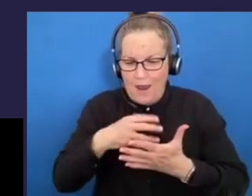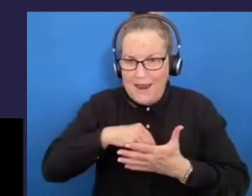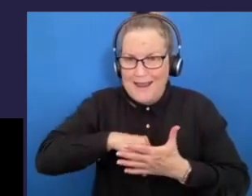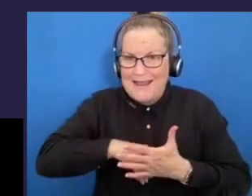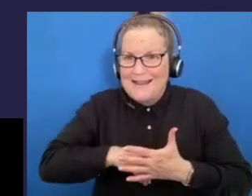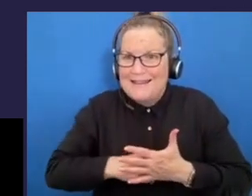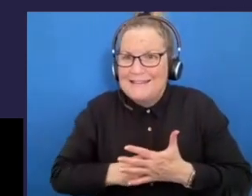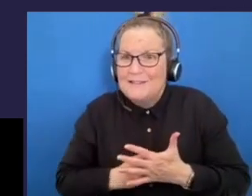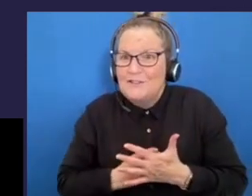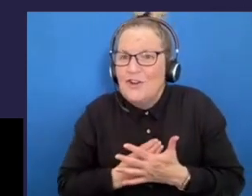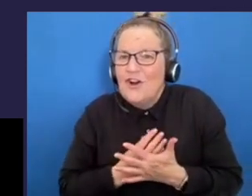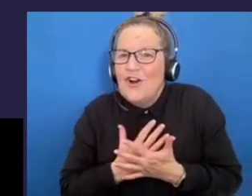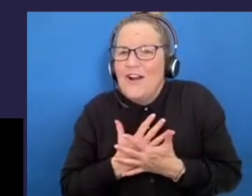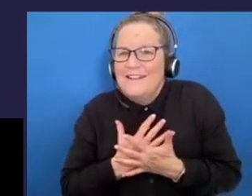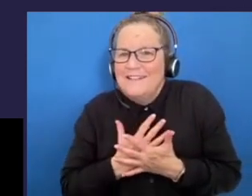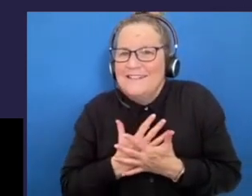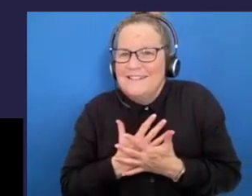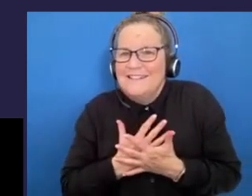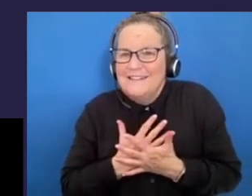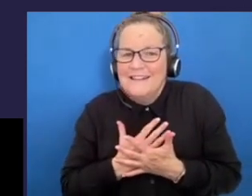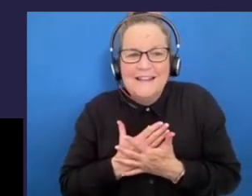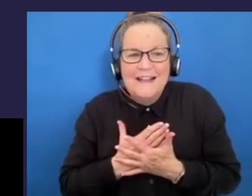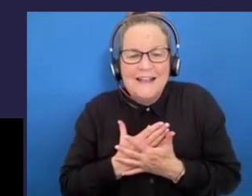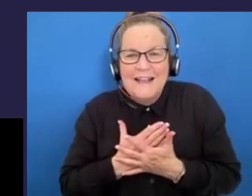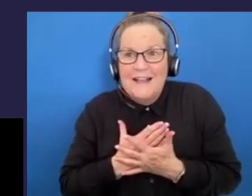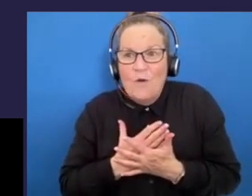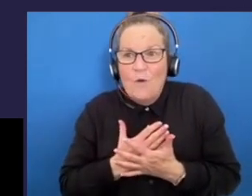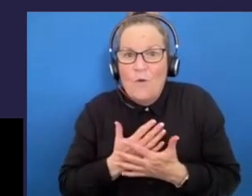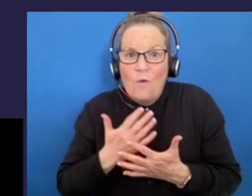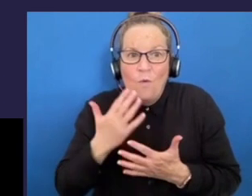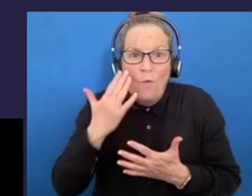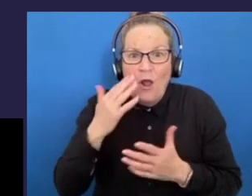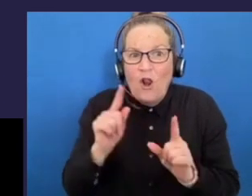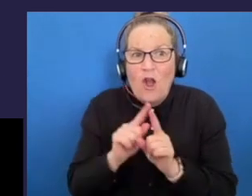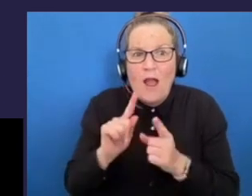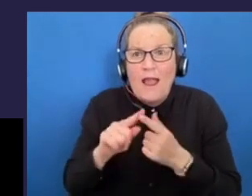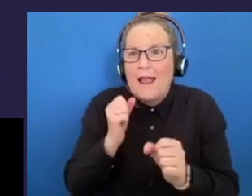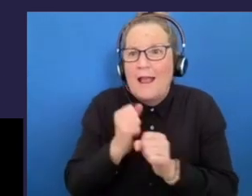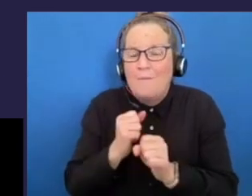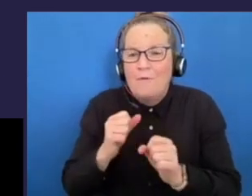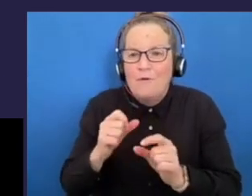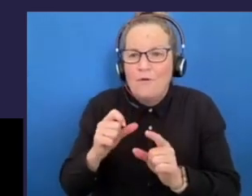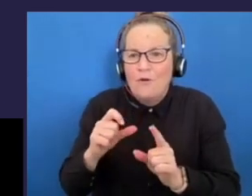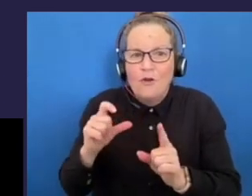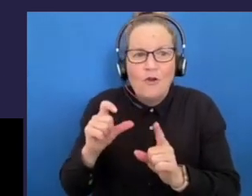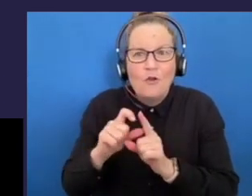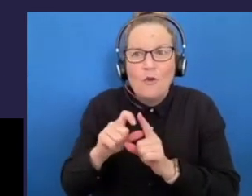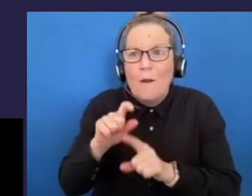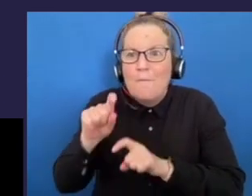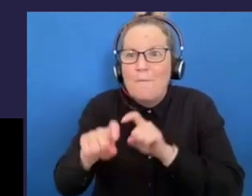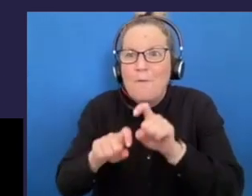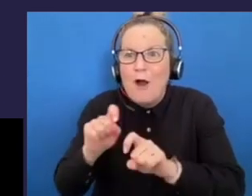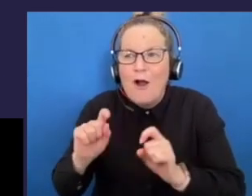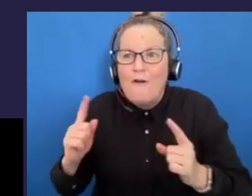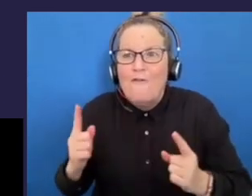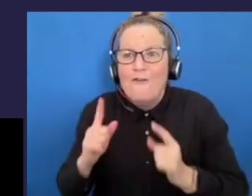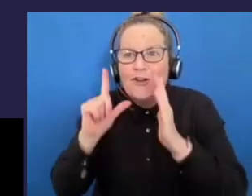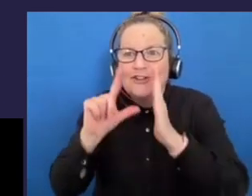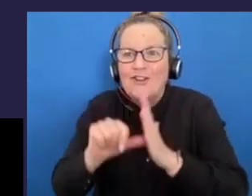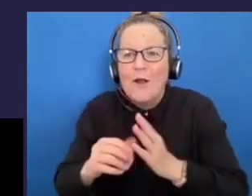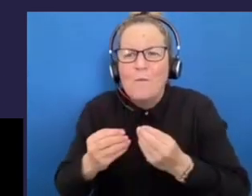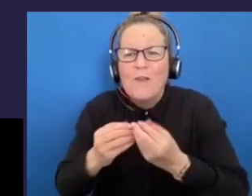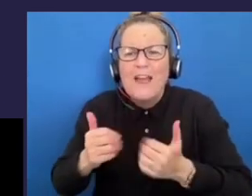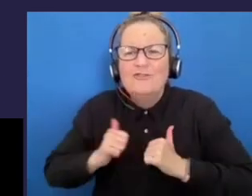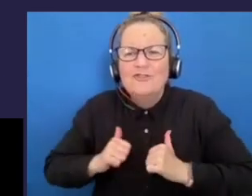important happens in front of us, like when your daughter rides her bicycle for the first time without her training